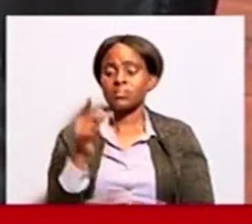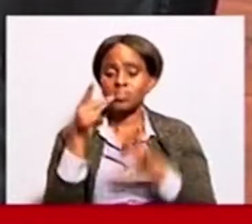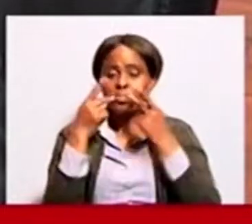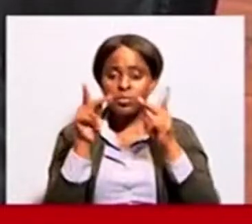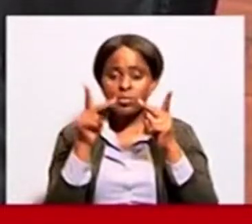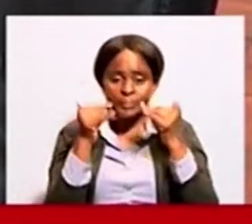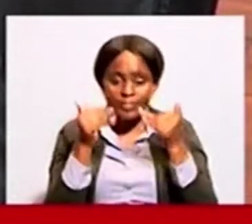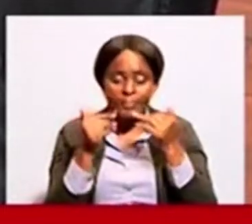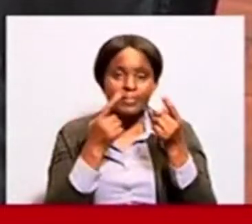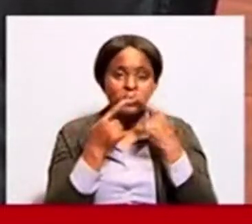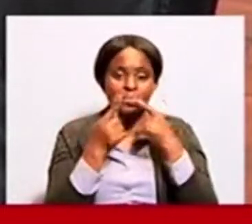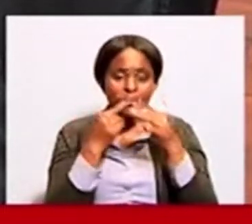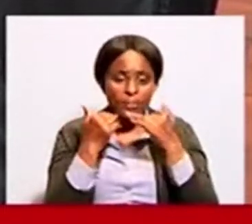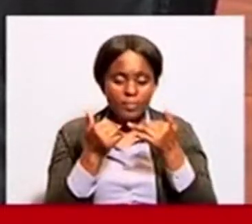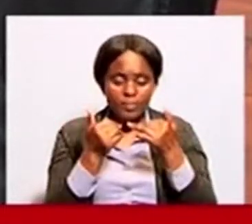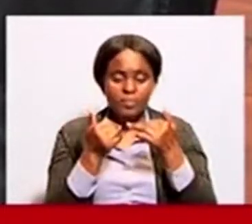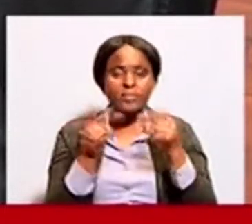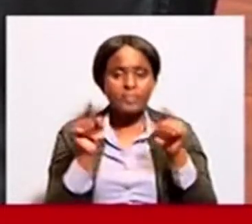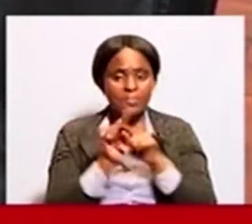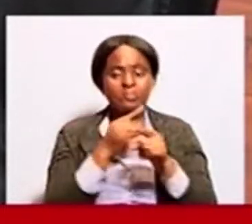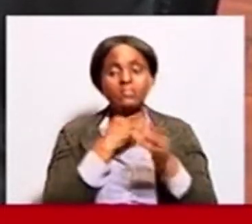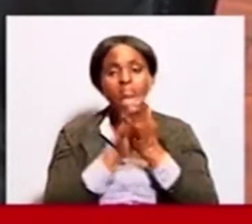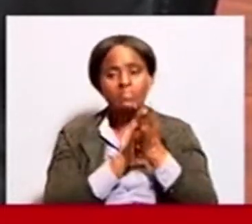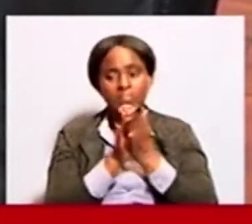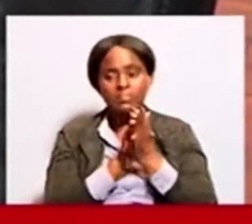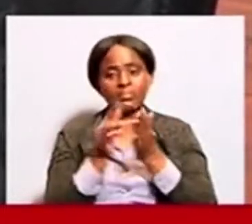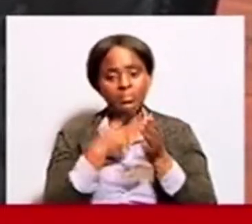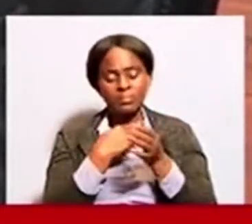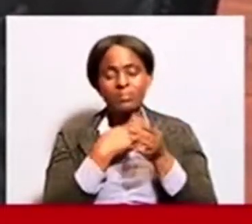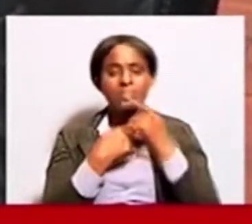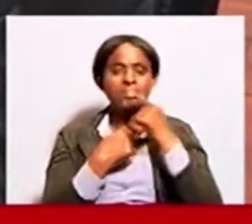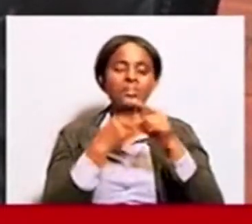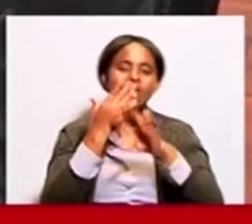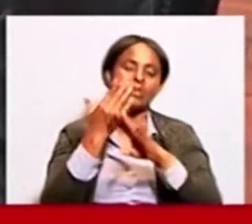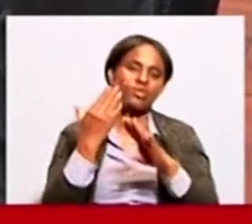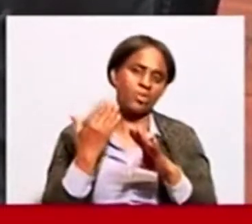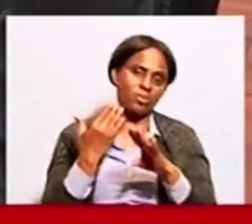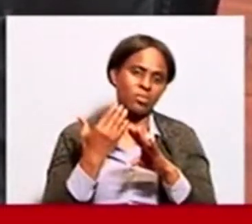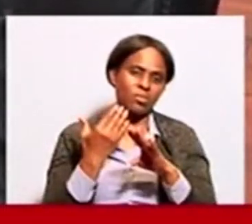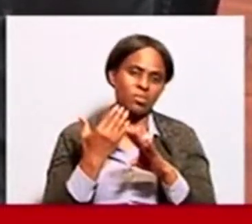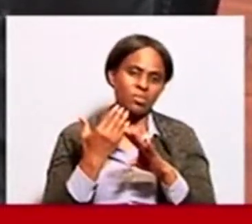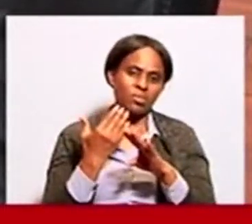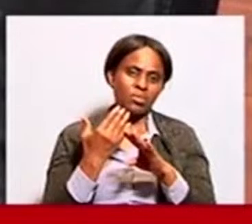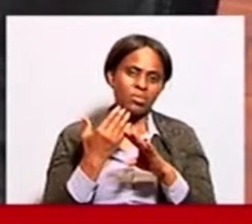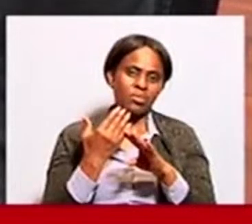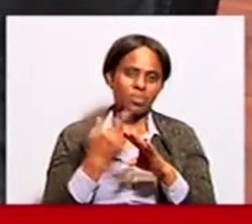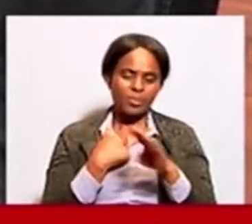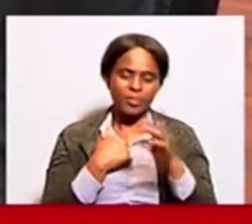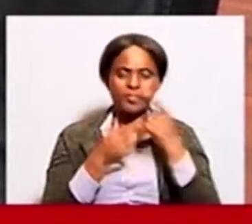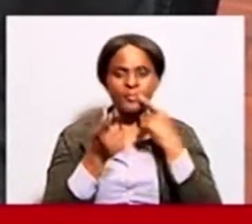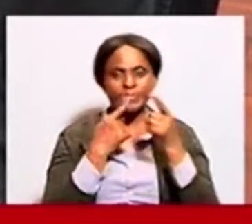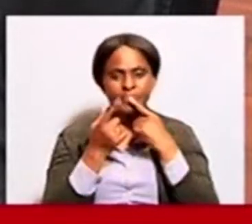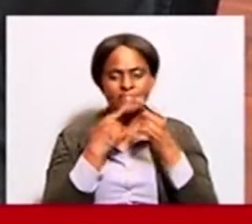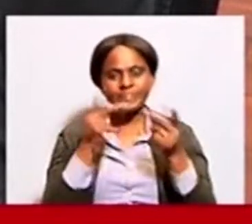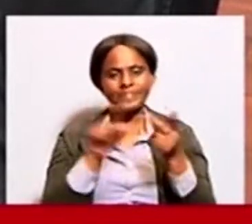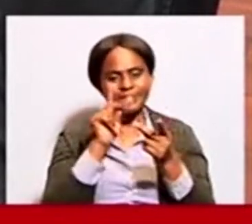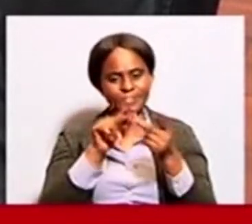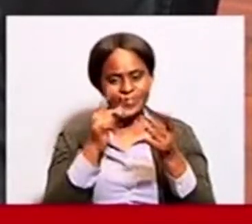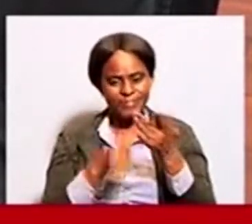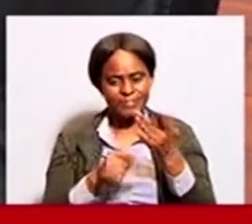is speaking or is talking, take interest. I said earlier, you know, I speak like with